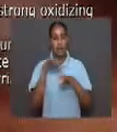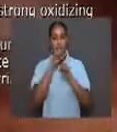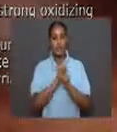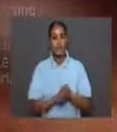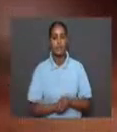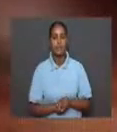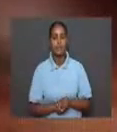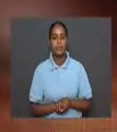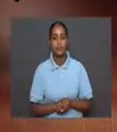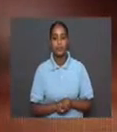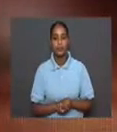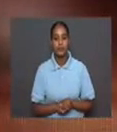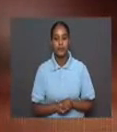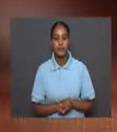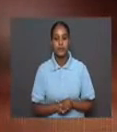Time's up.